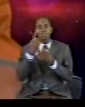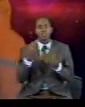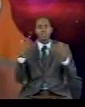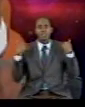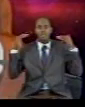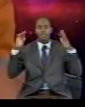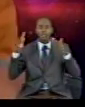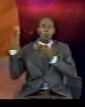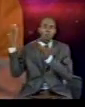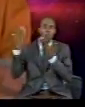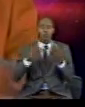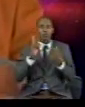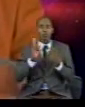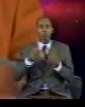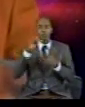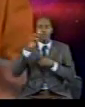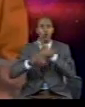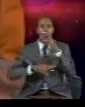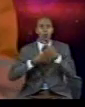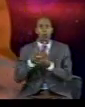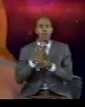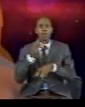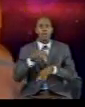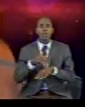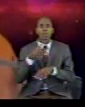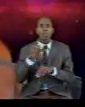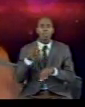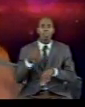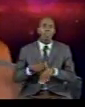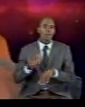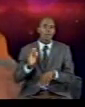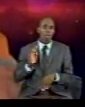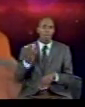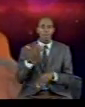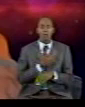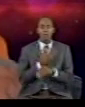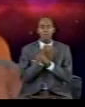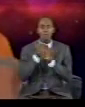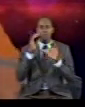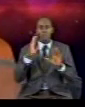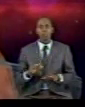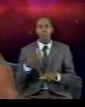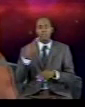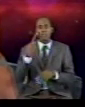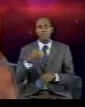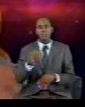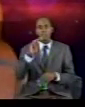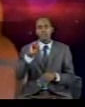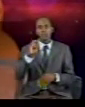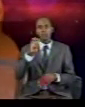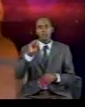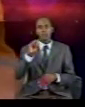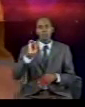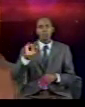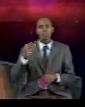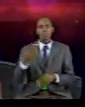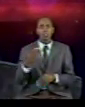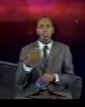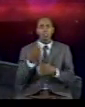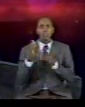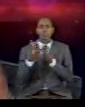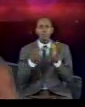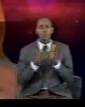world. At the time, our Savior, the Messiah Jesus, was born. And the message